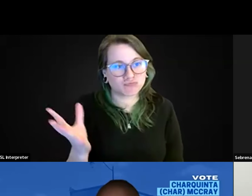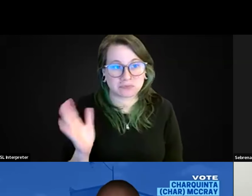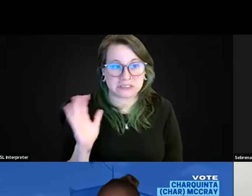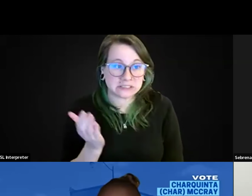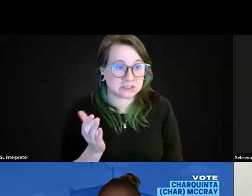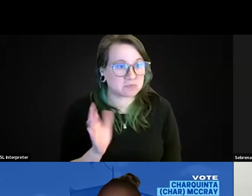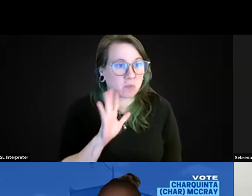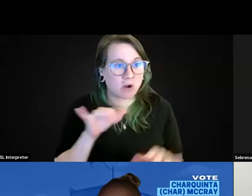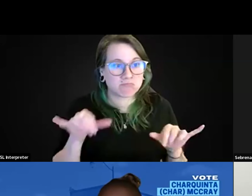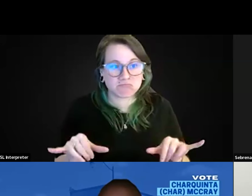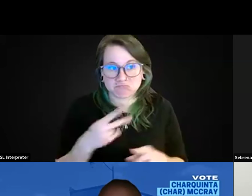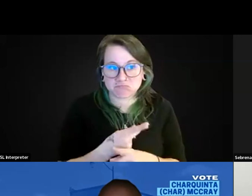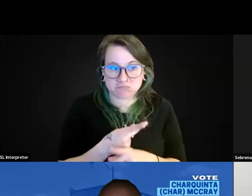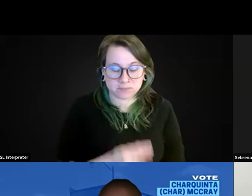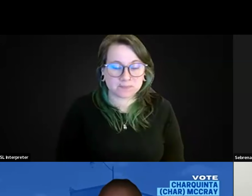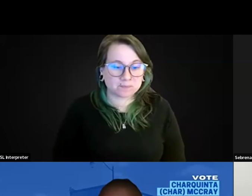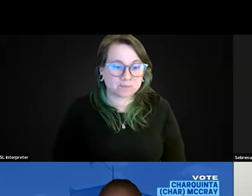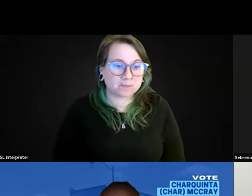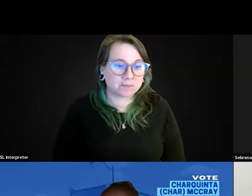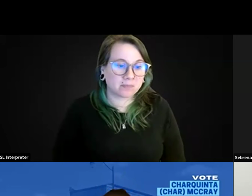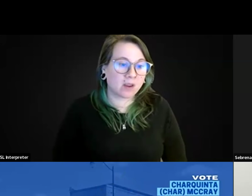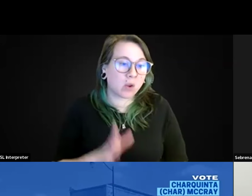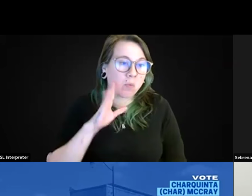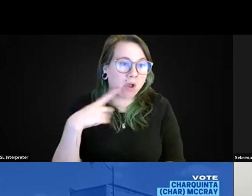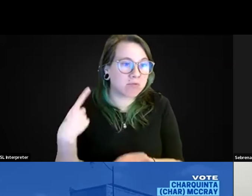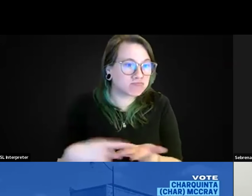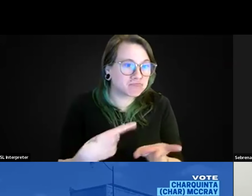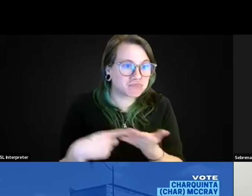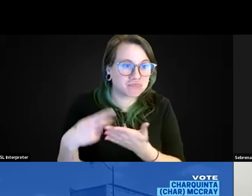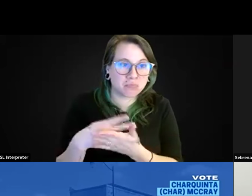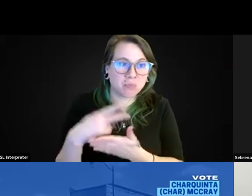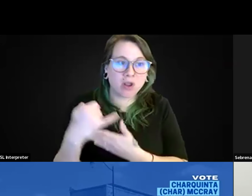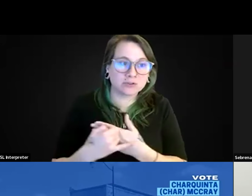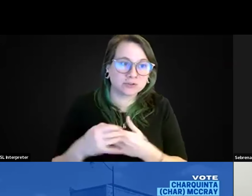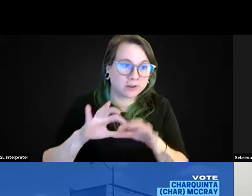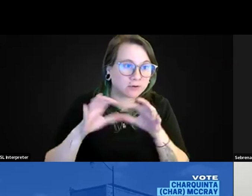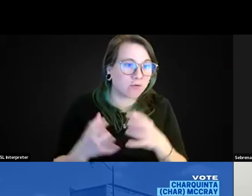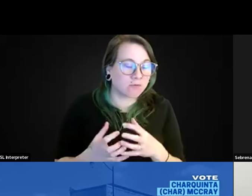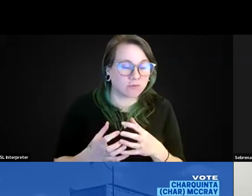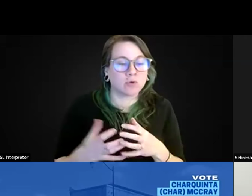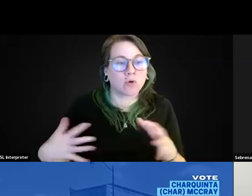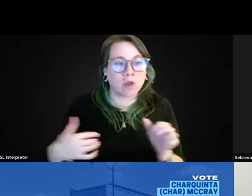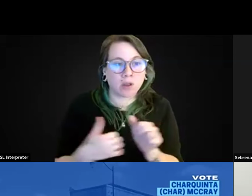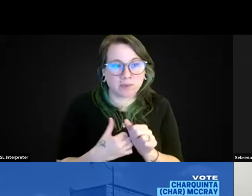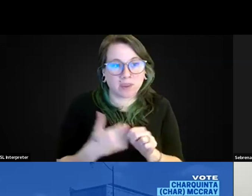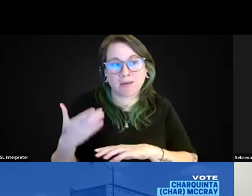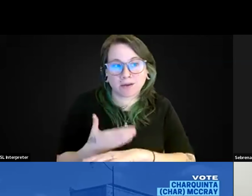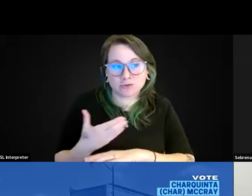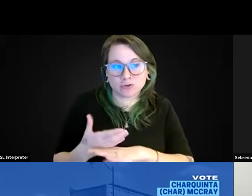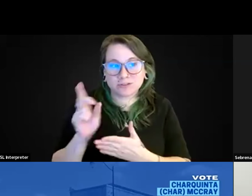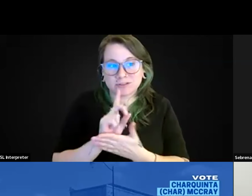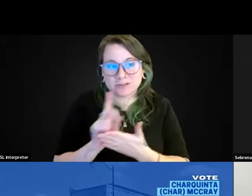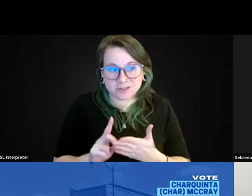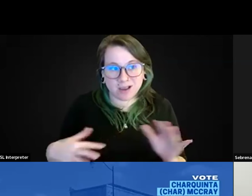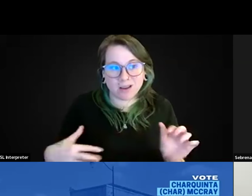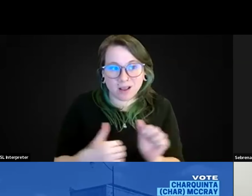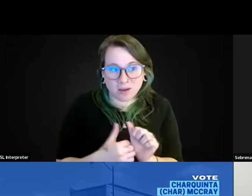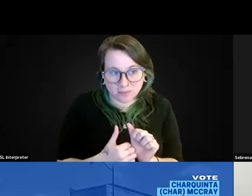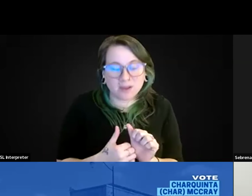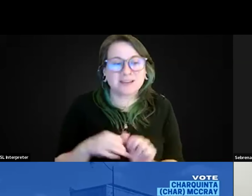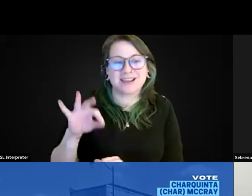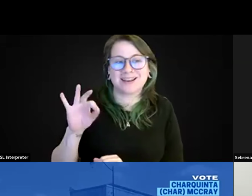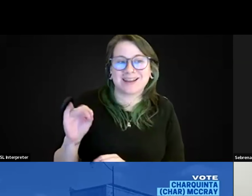it. It'll talk about project overview and update, the construction and design updates, and a